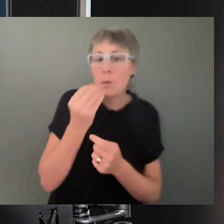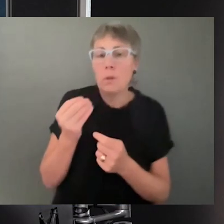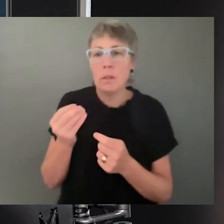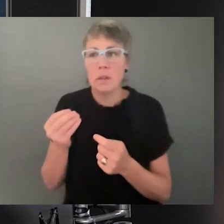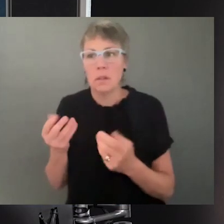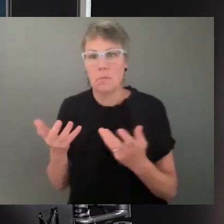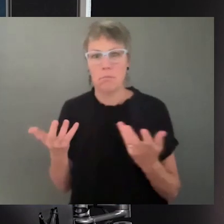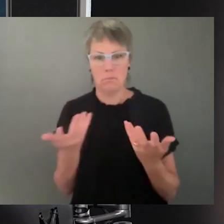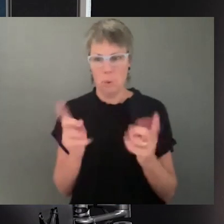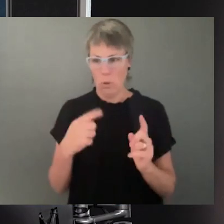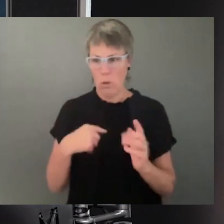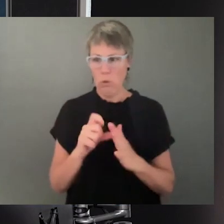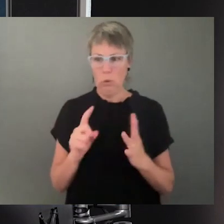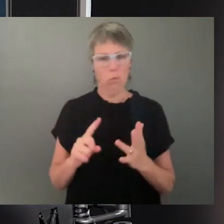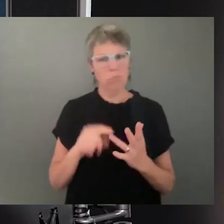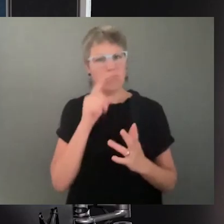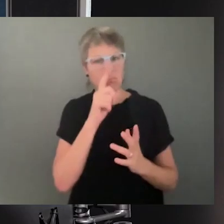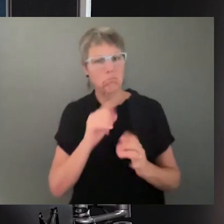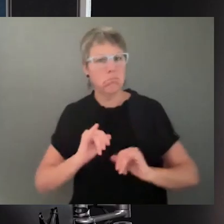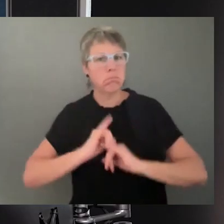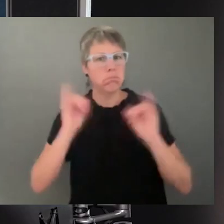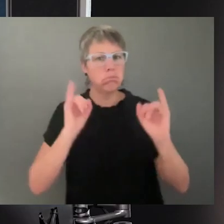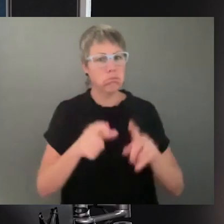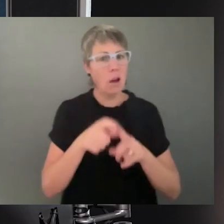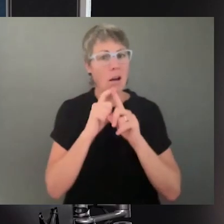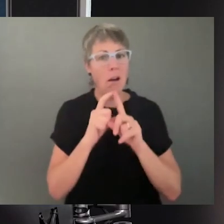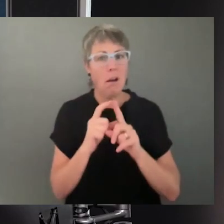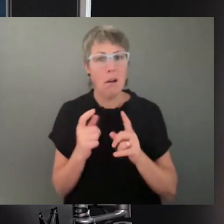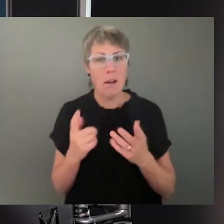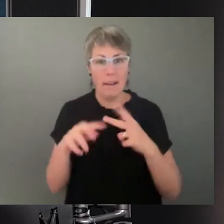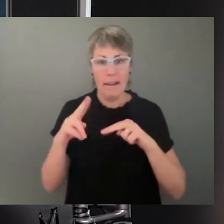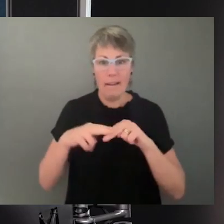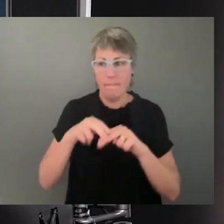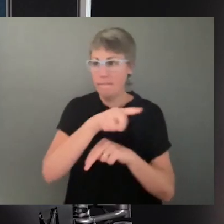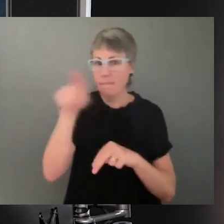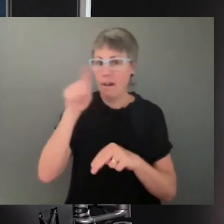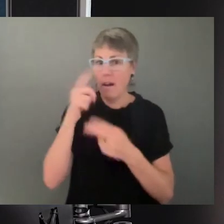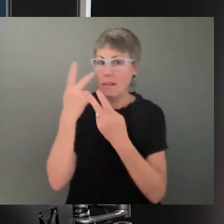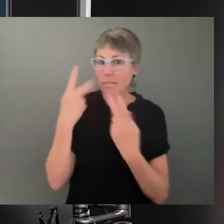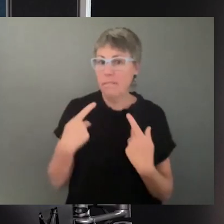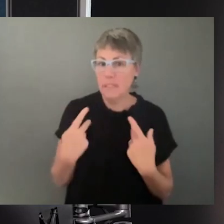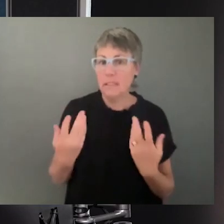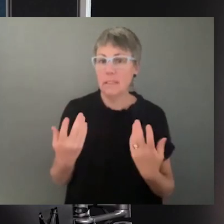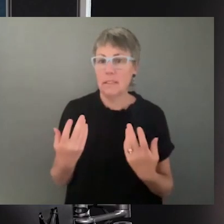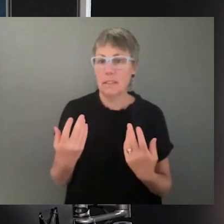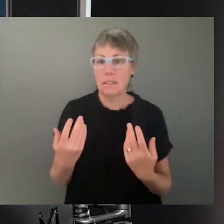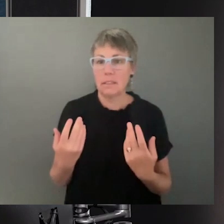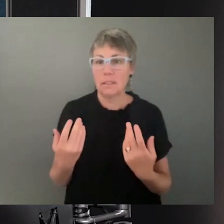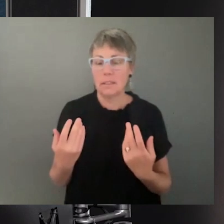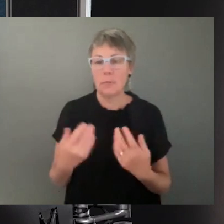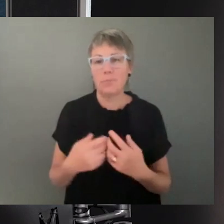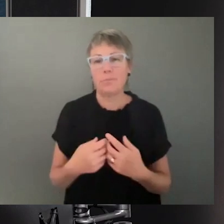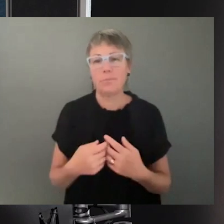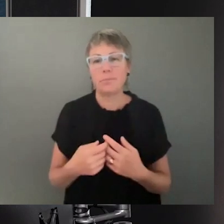your mobility, perhaps for your feeding or for some medical and health essentials in your life. So that can be compounded, in